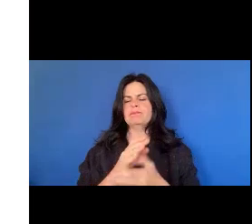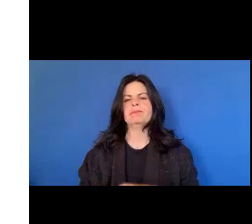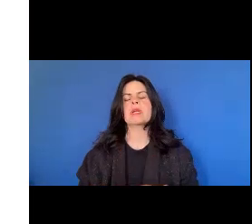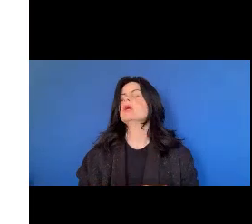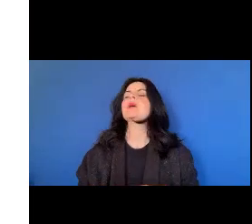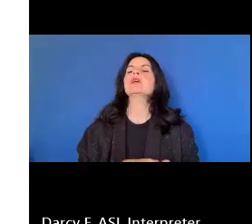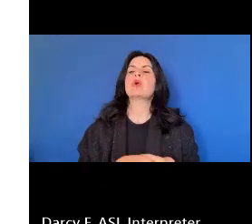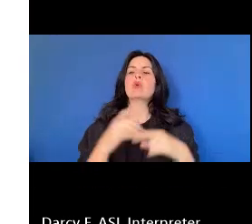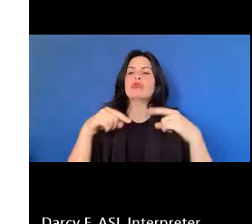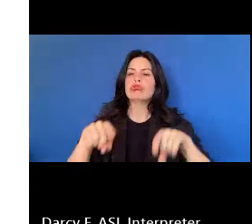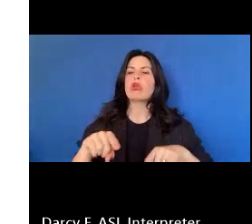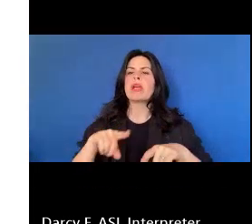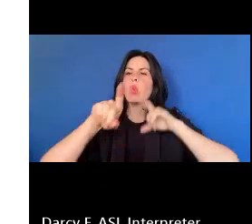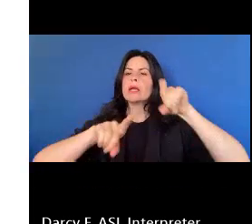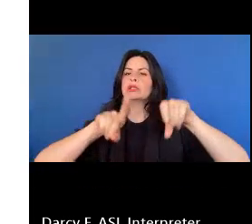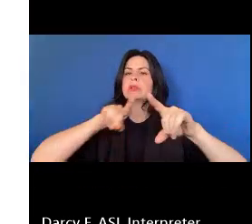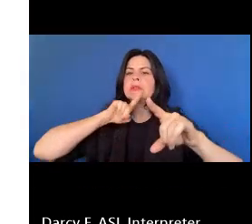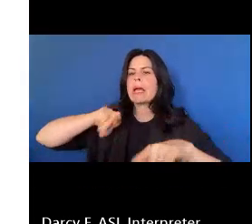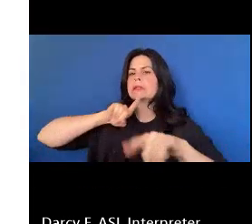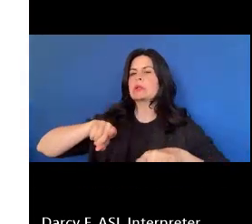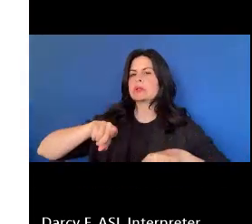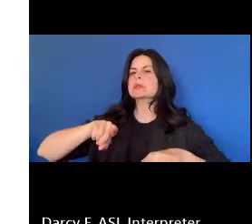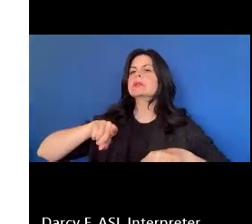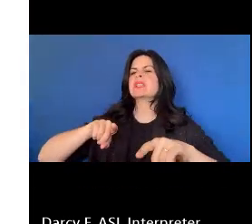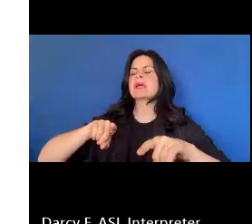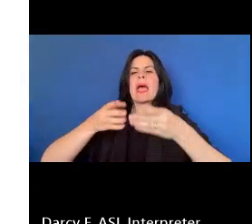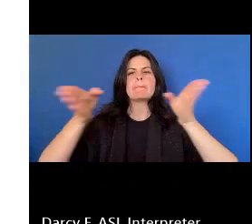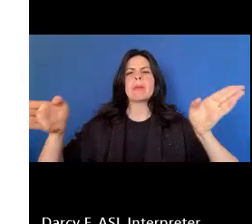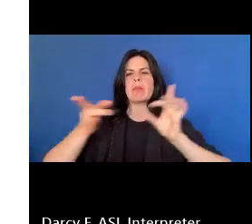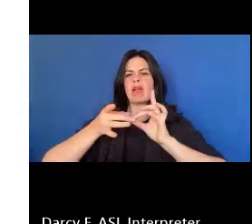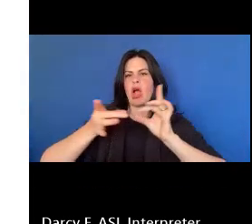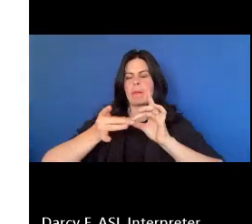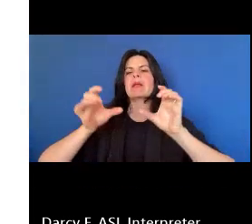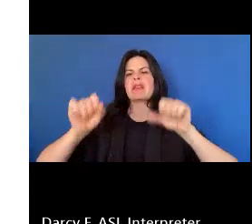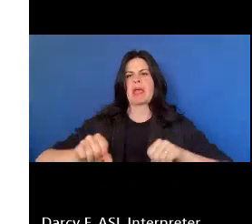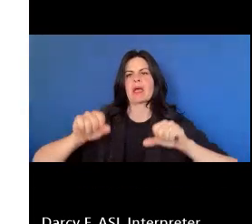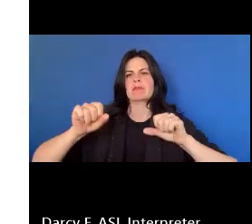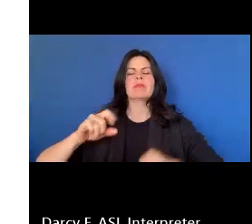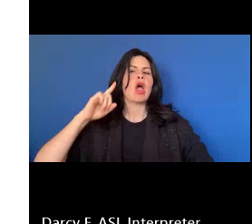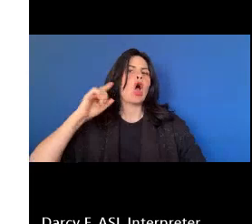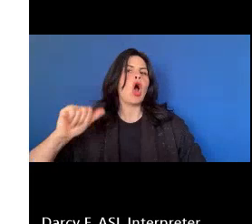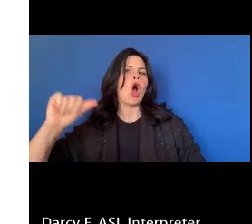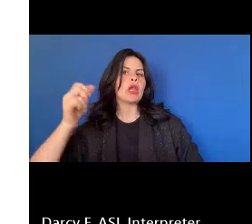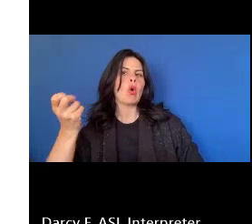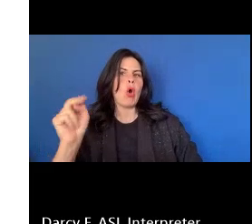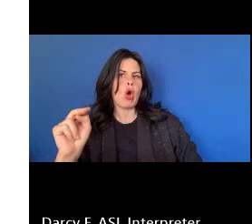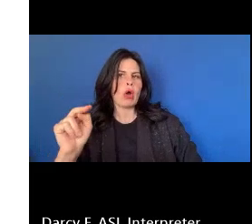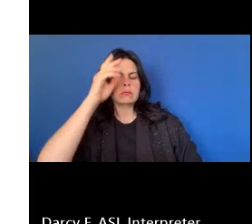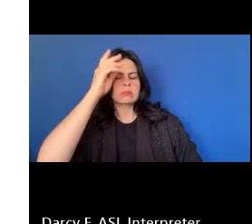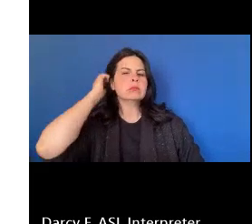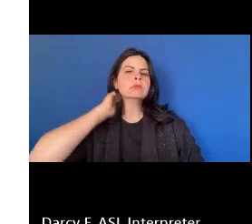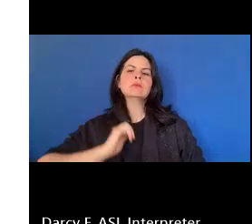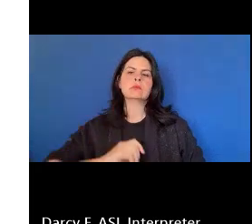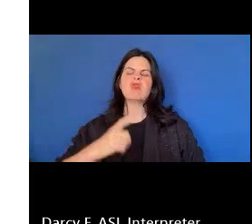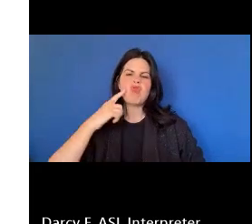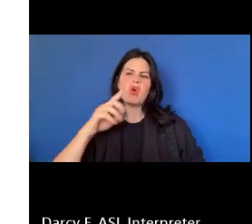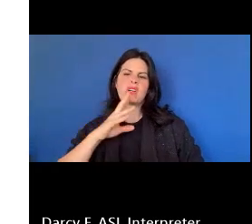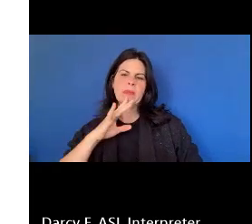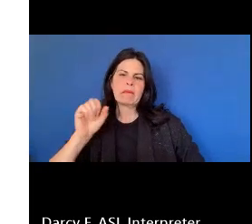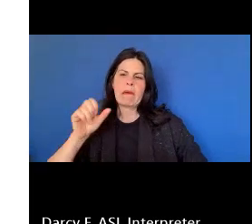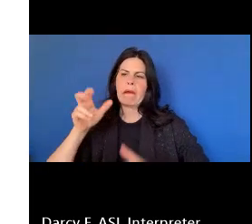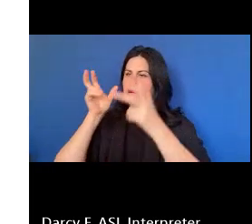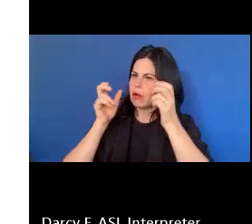individuals' audio so that you can speak. We do have language support options provided and